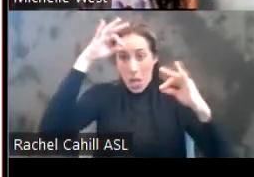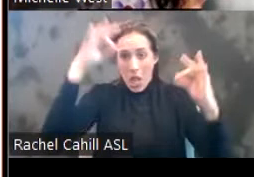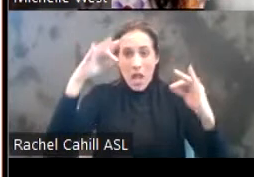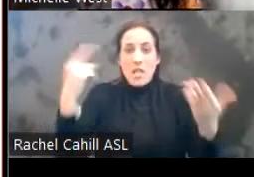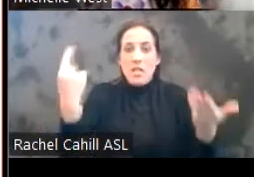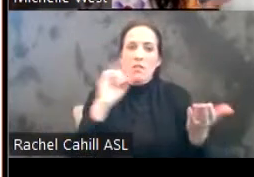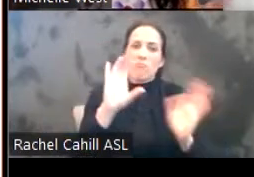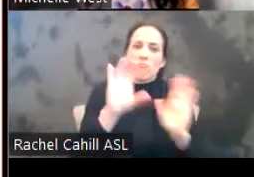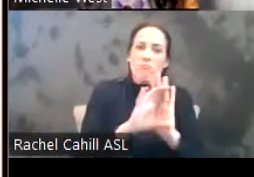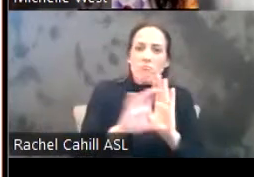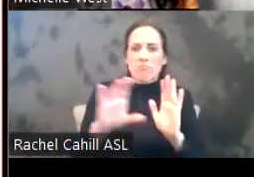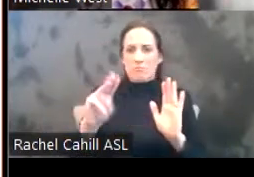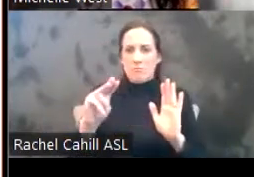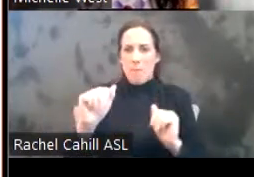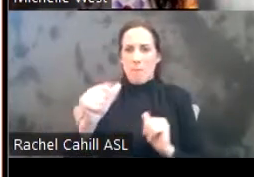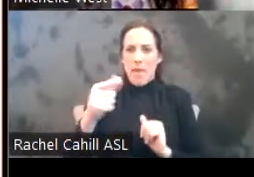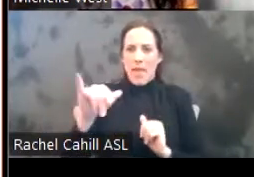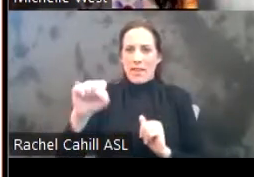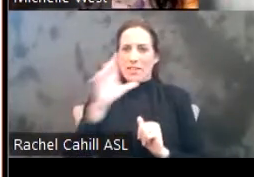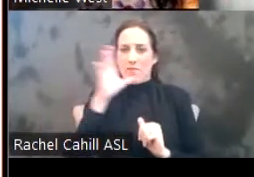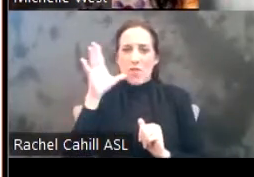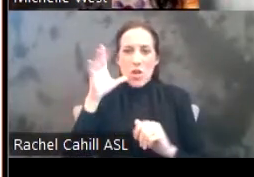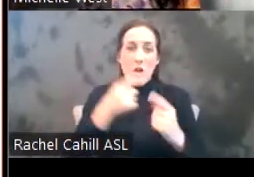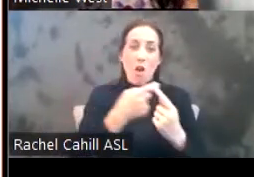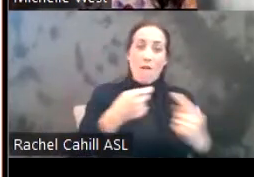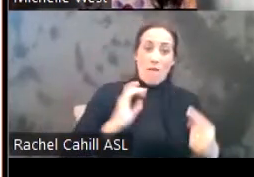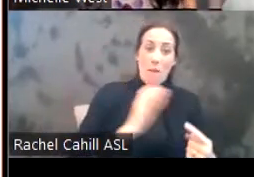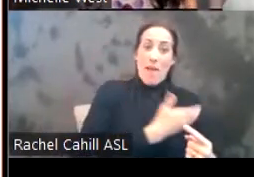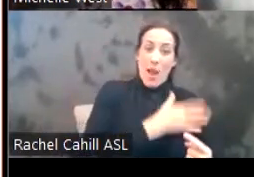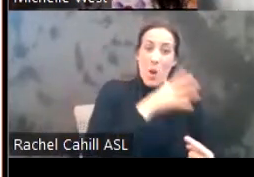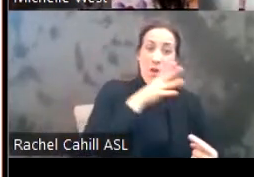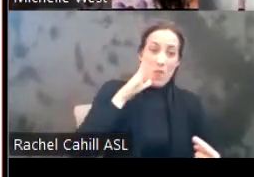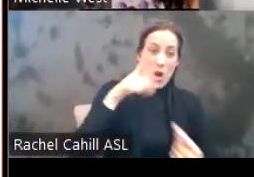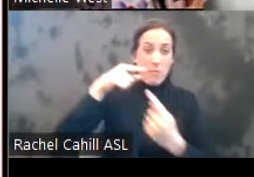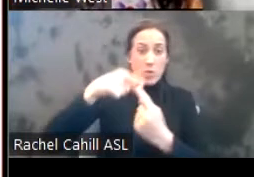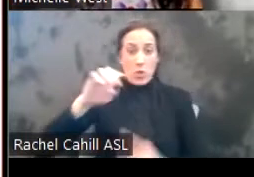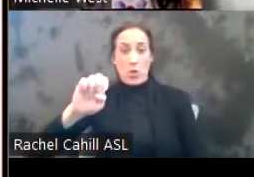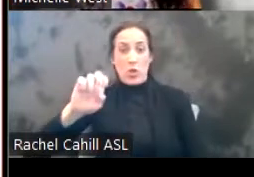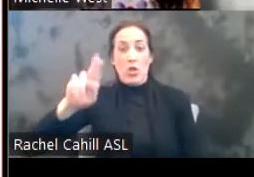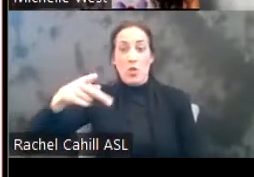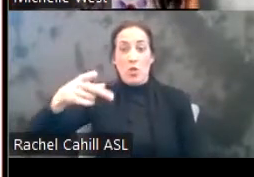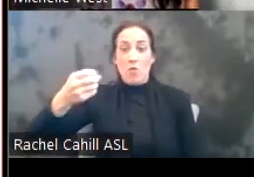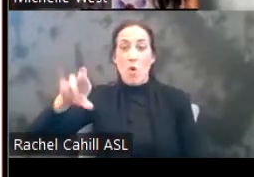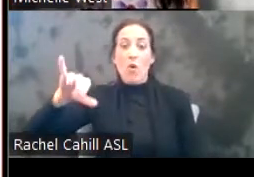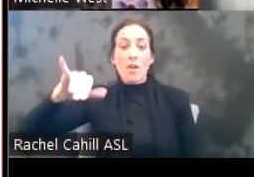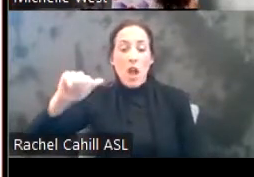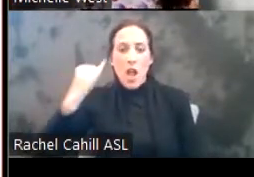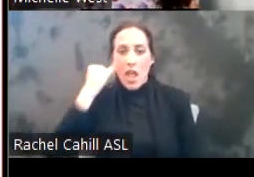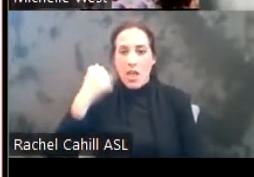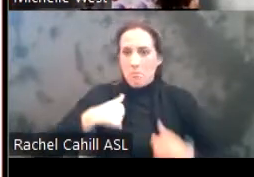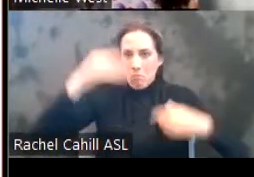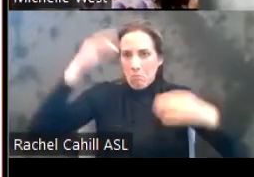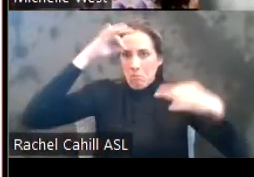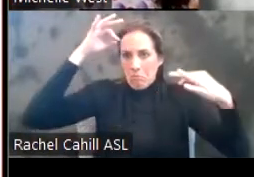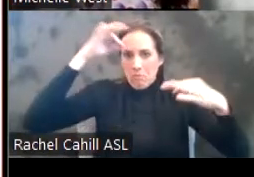logo, Maggie's Farm, and it says from our farm to Euphoria. If I didn't know that, I wouldn't know what this